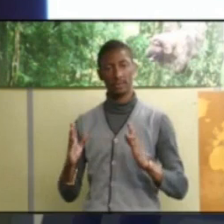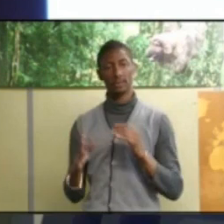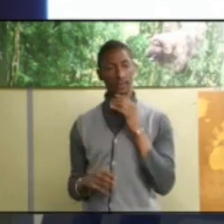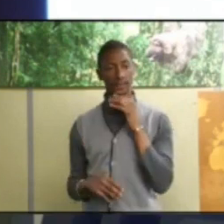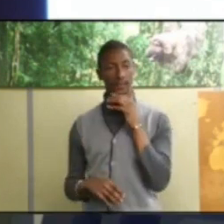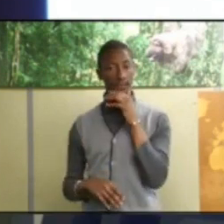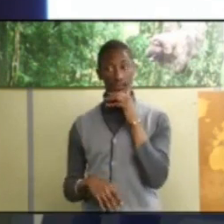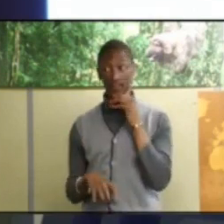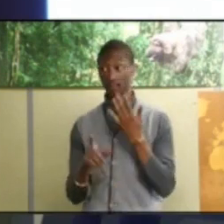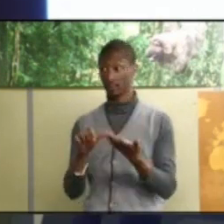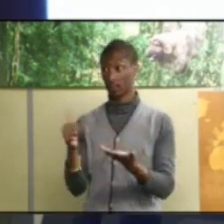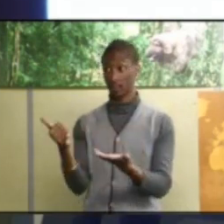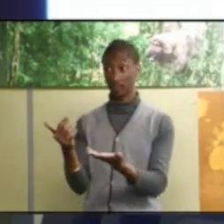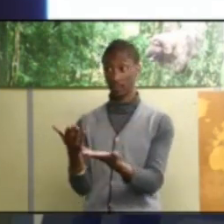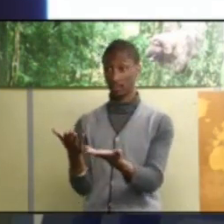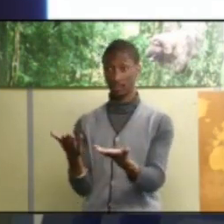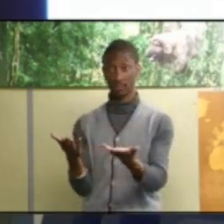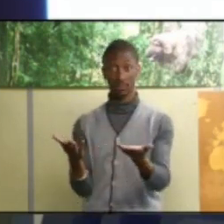Anyone else?